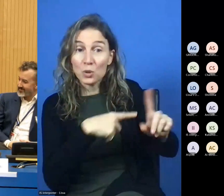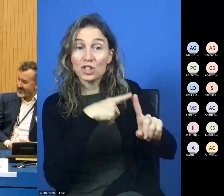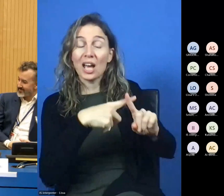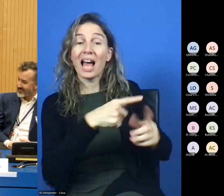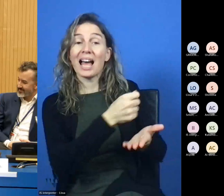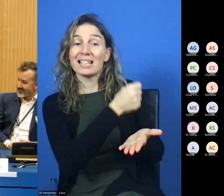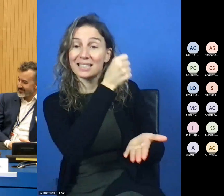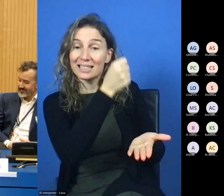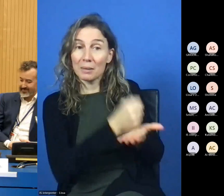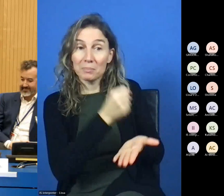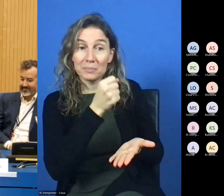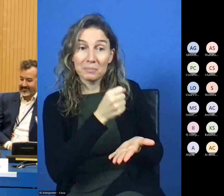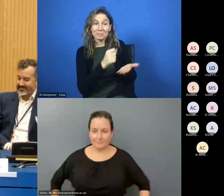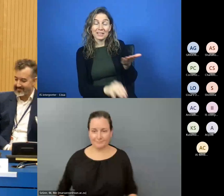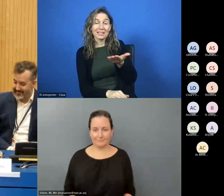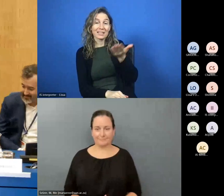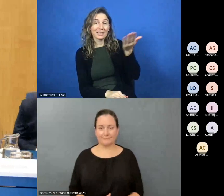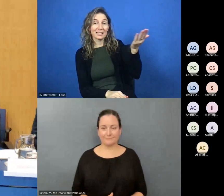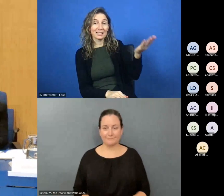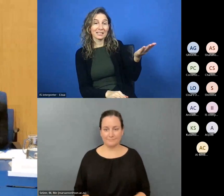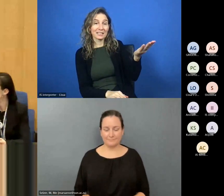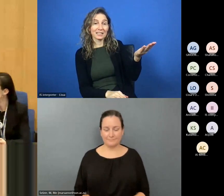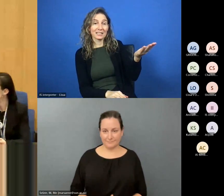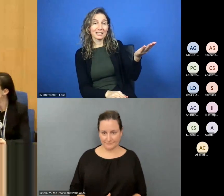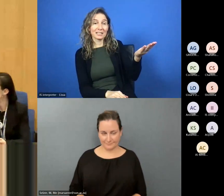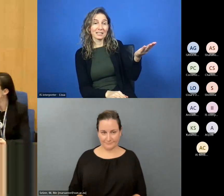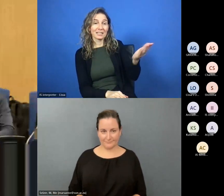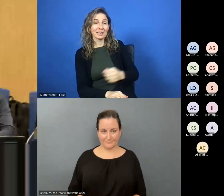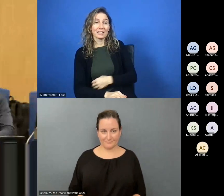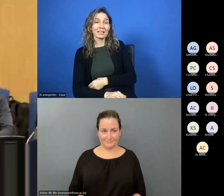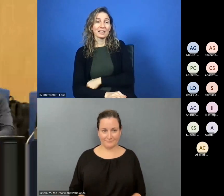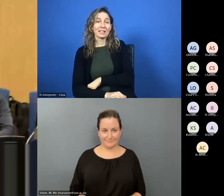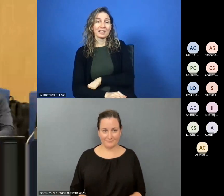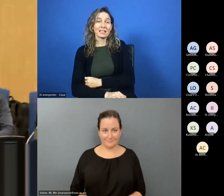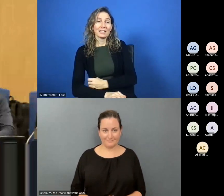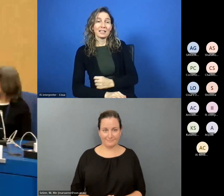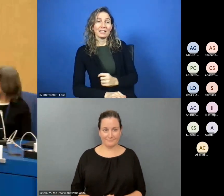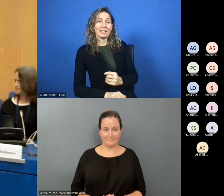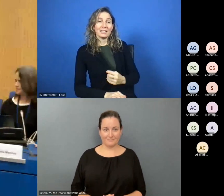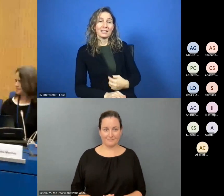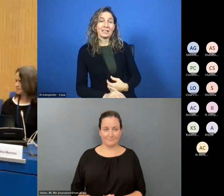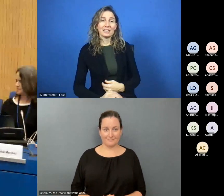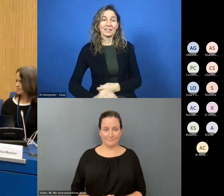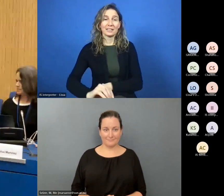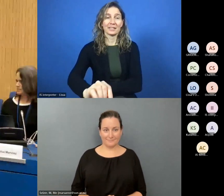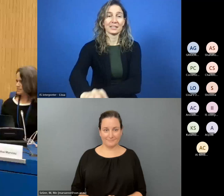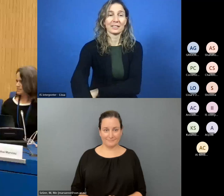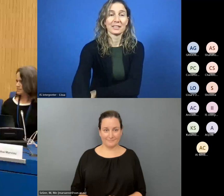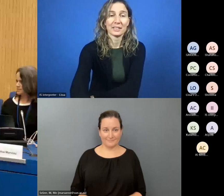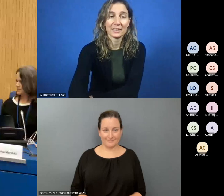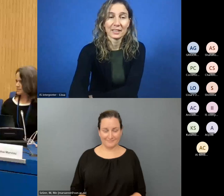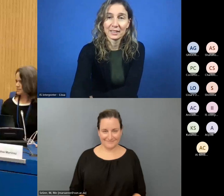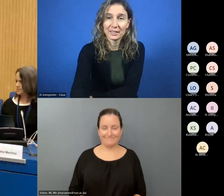Alka. Thank you very much, Margaret.